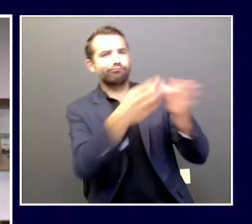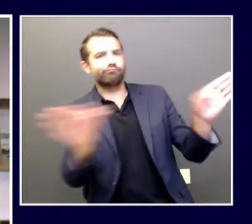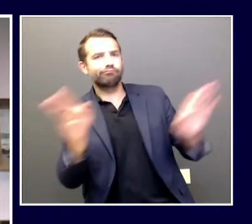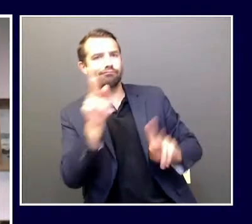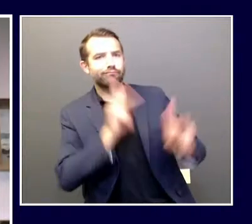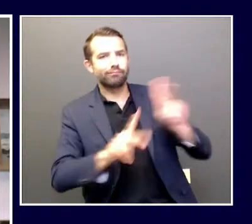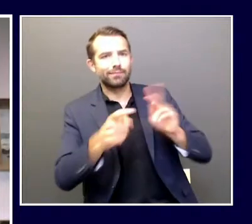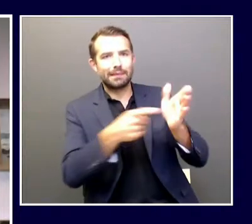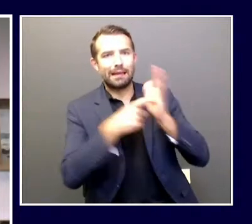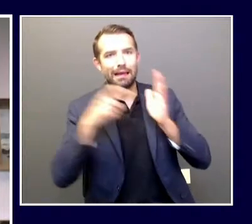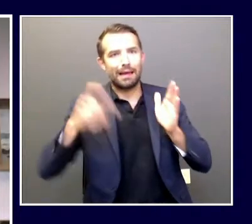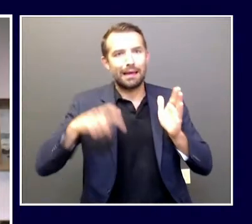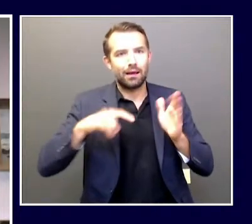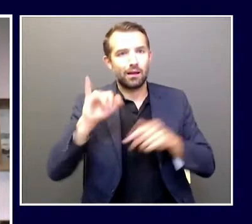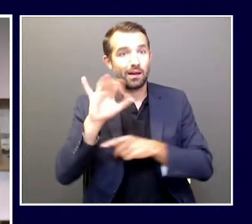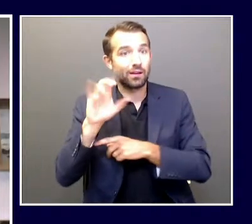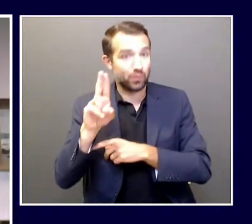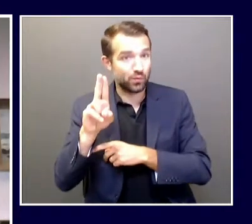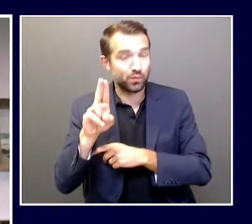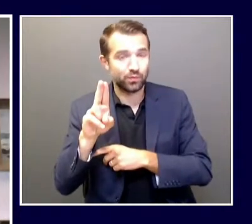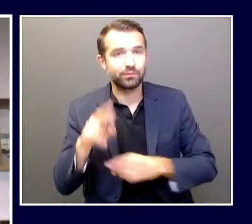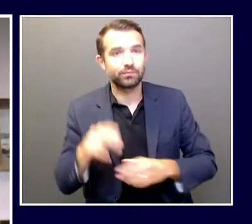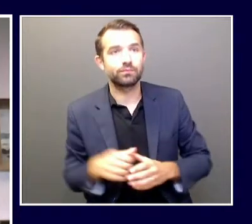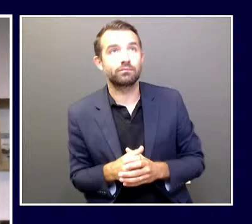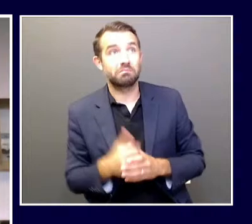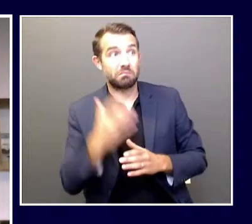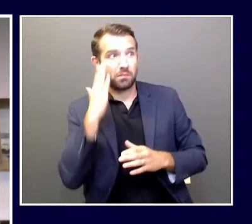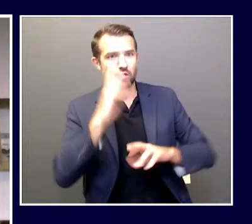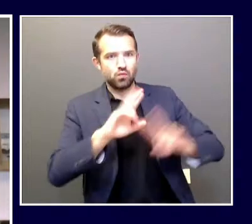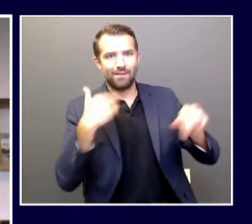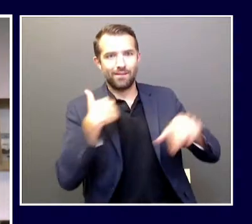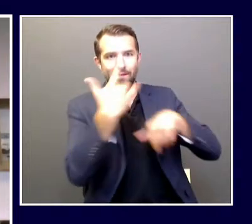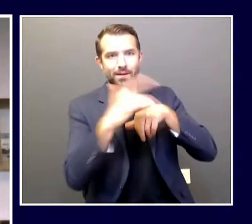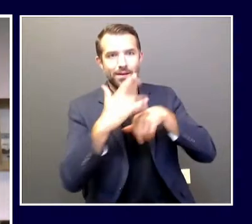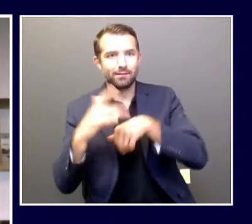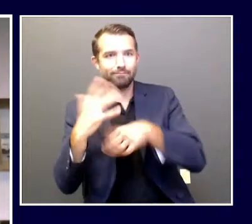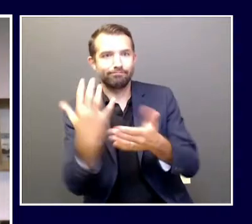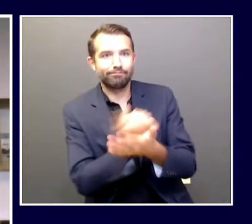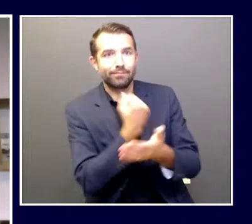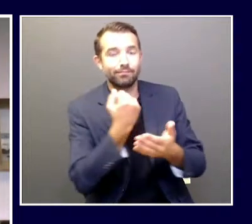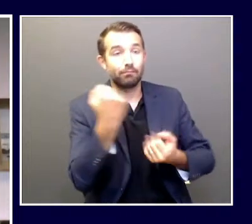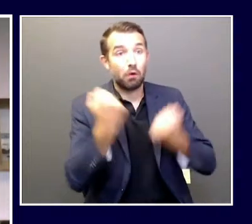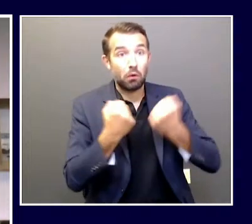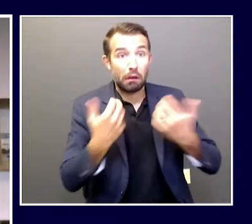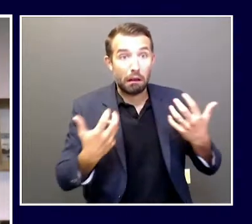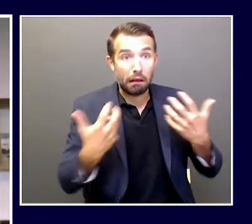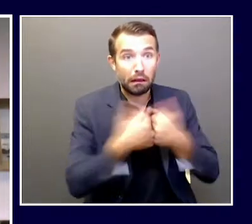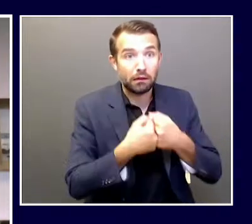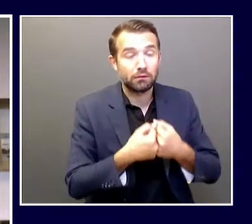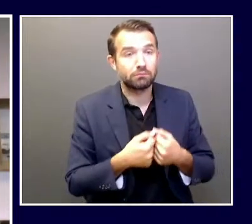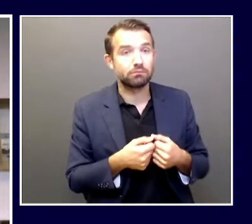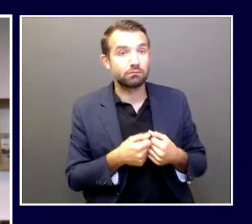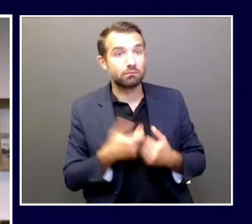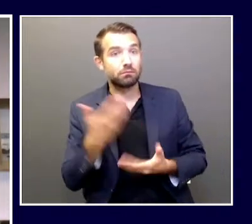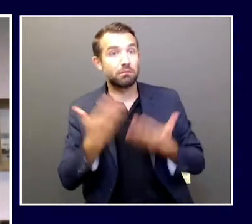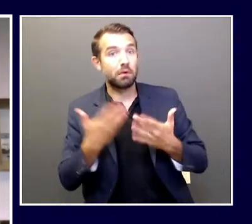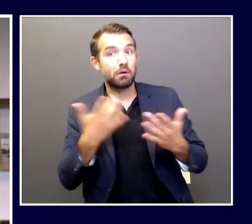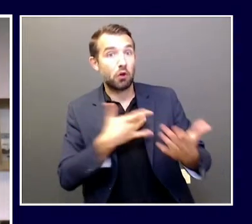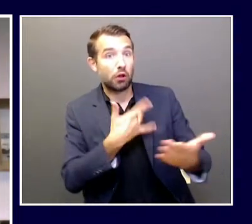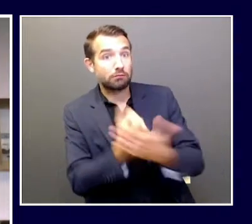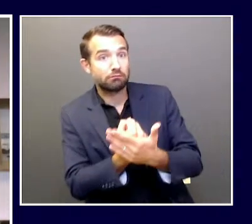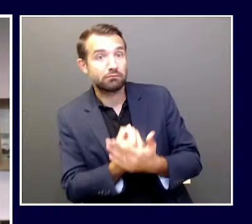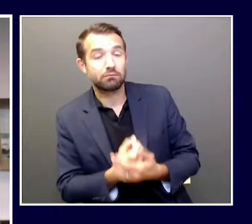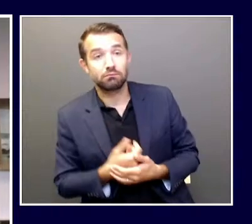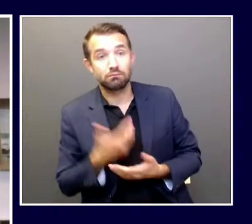need critical care, perhaps because of a car accident, a heart attack, or major surgery. This